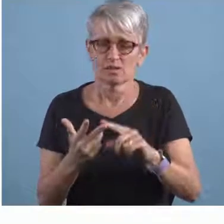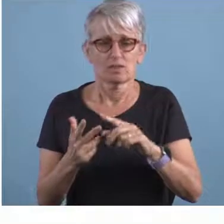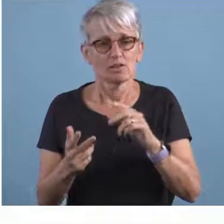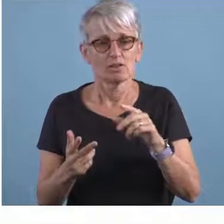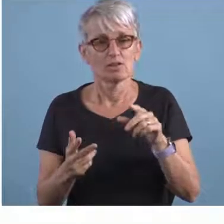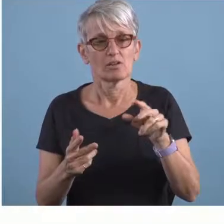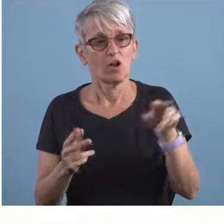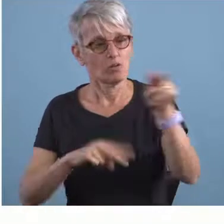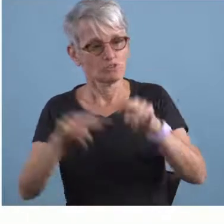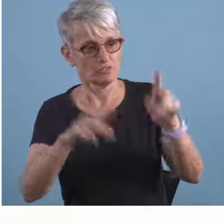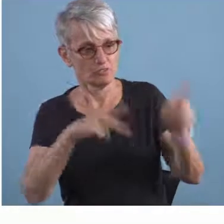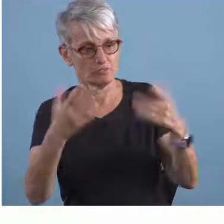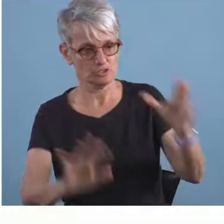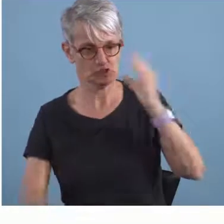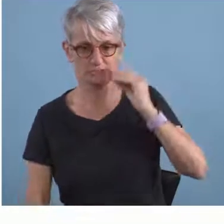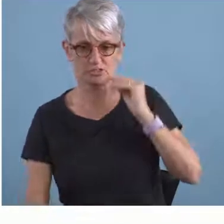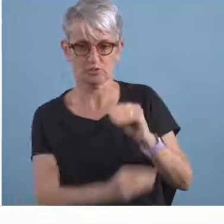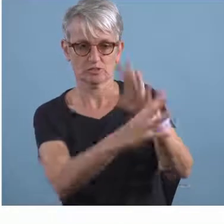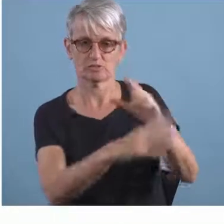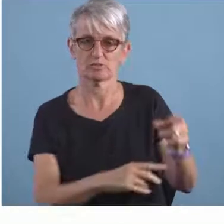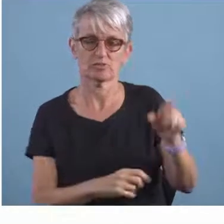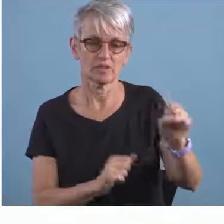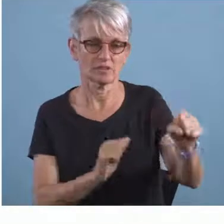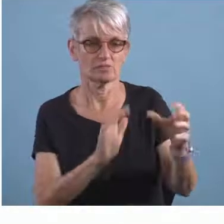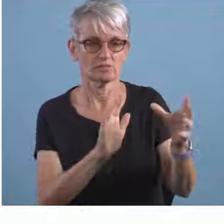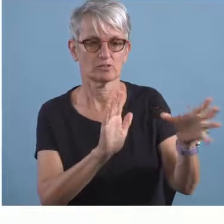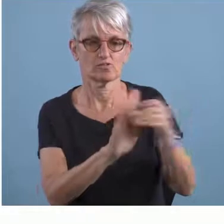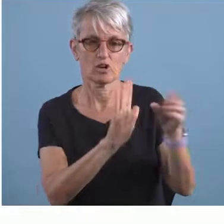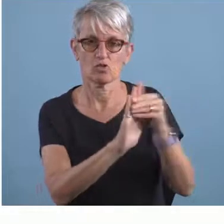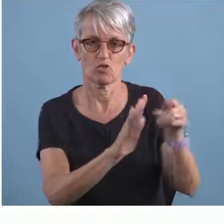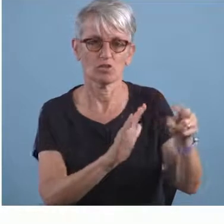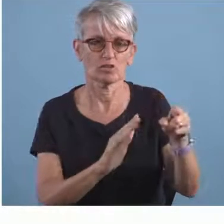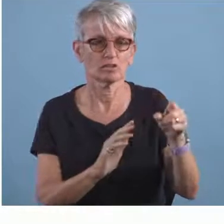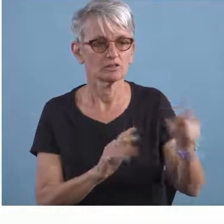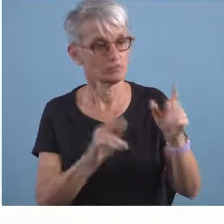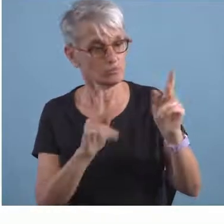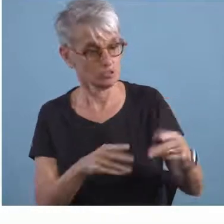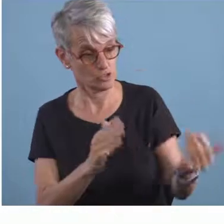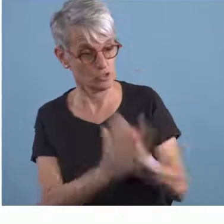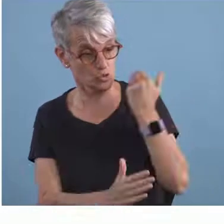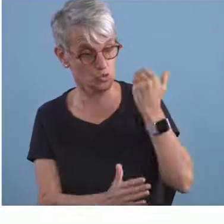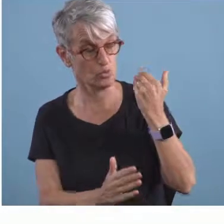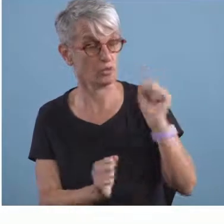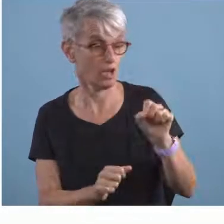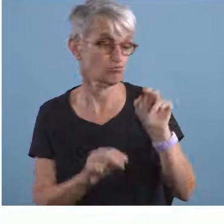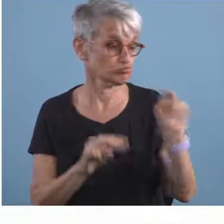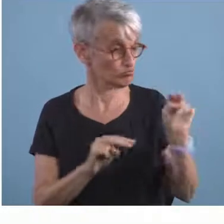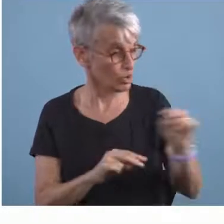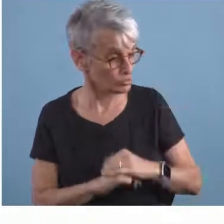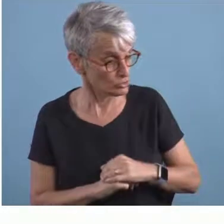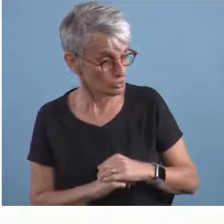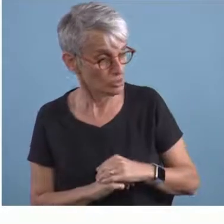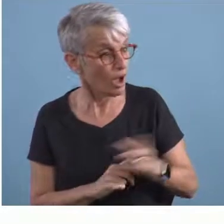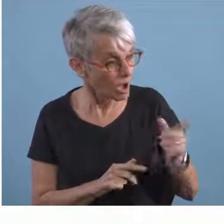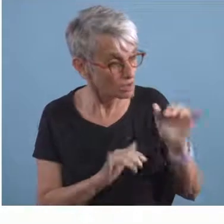with telepractice. They can record their session. You as a person new to telepractice can watch it, see what's the same, what's